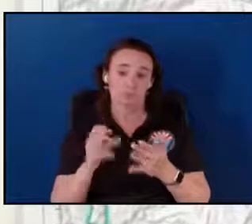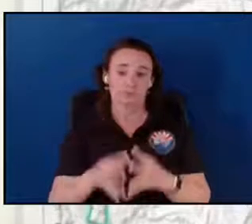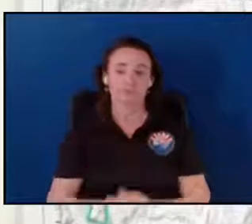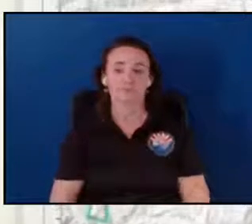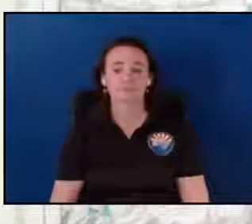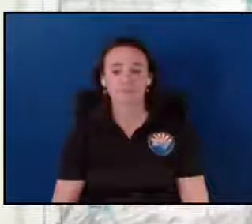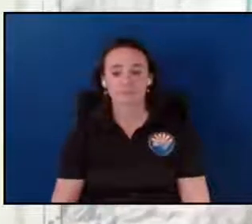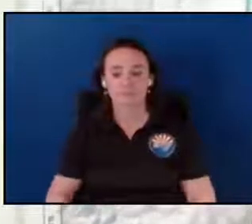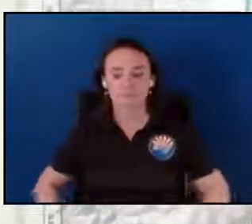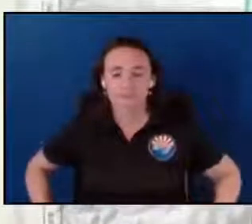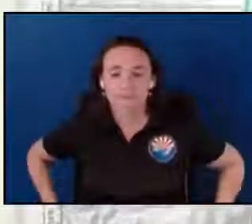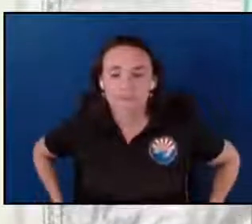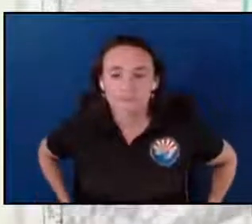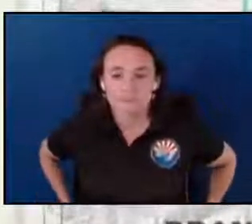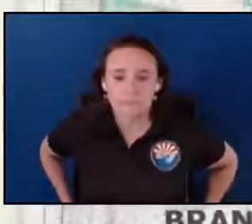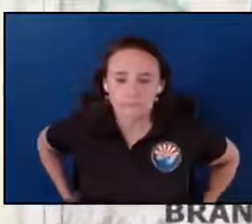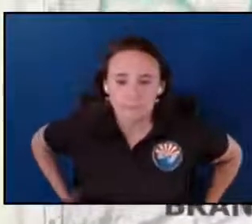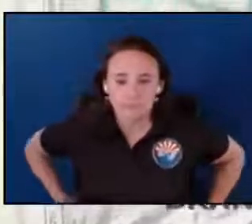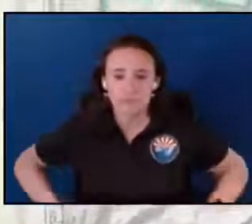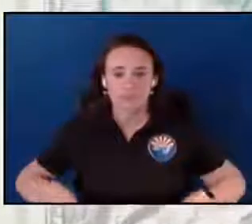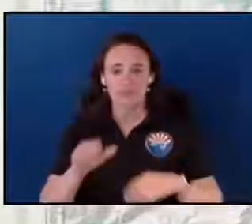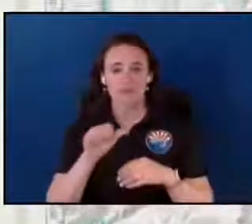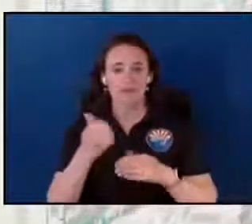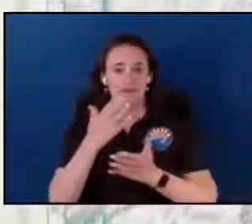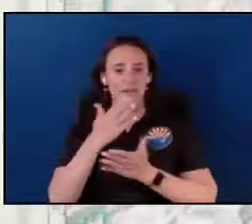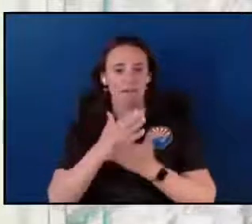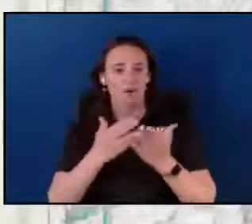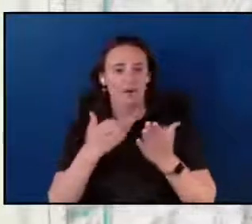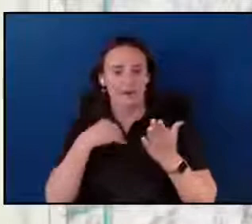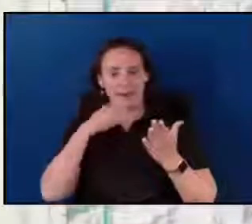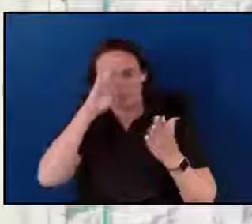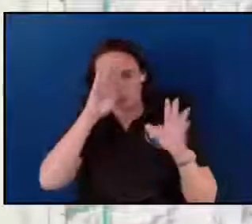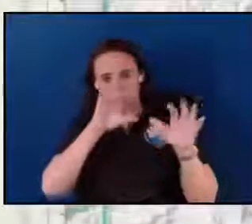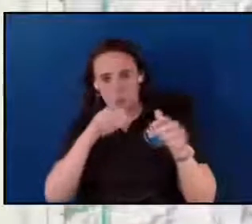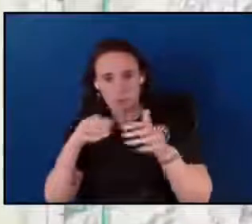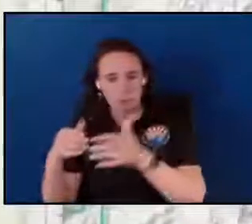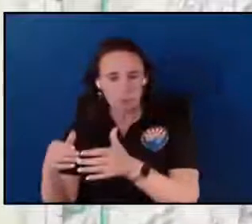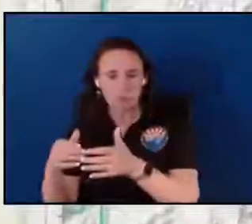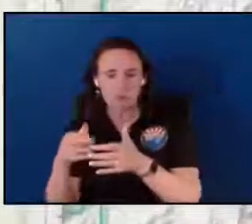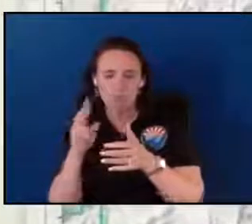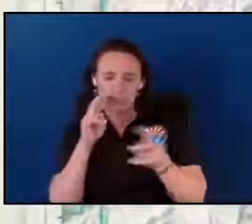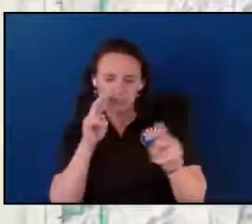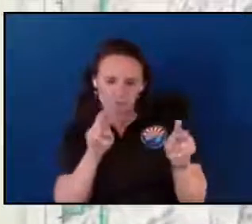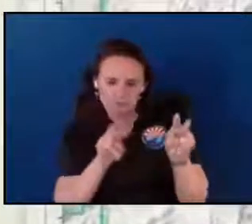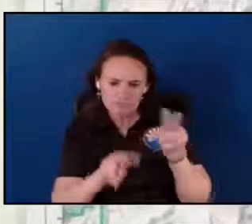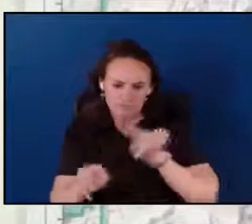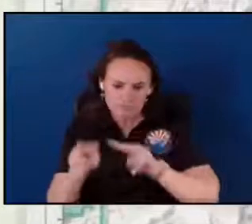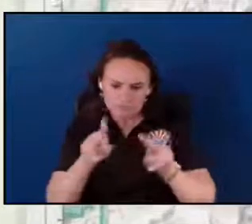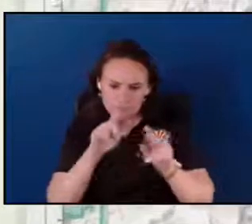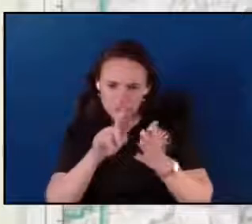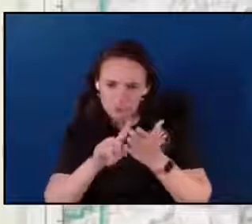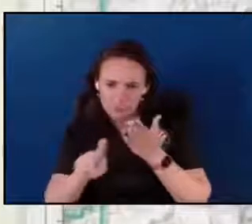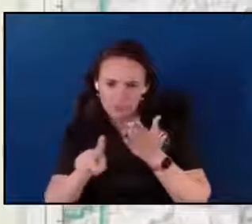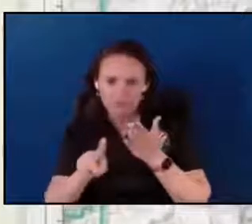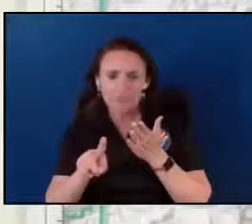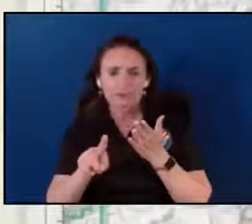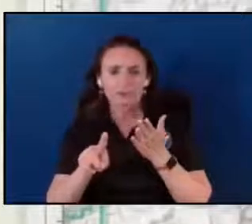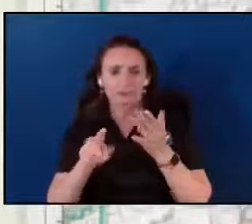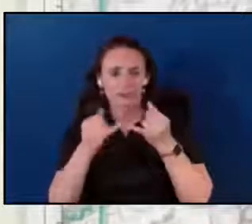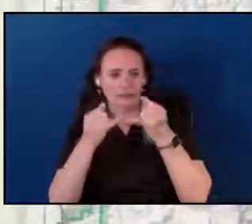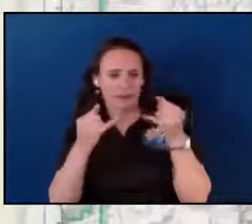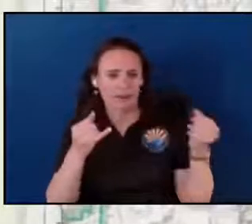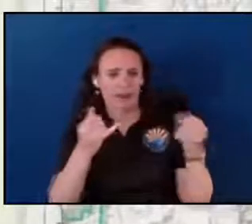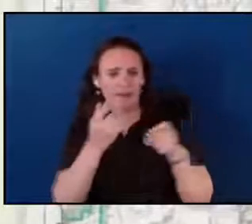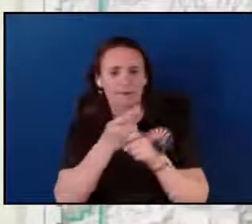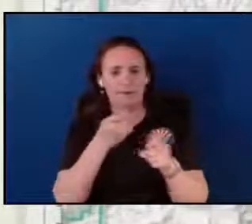The other portion that we're looking at, and we have crews trying to validate, is a line coming out of Cave Creek up